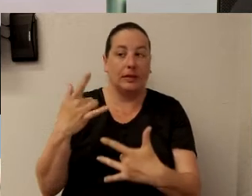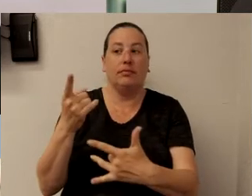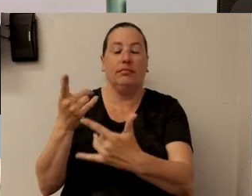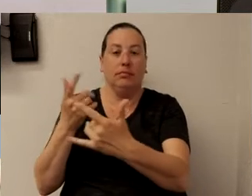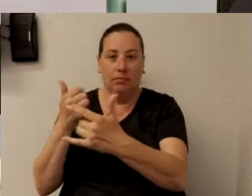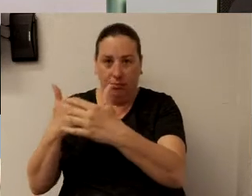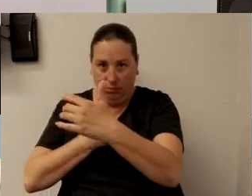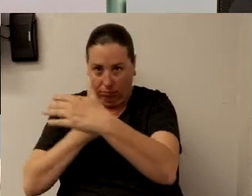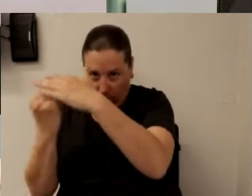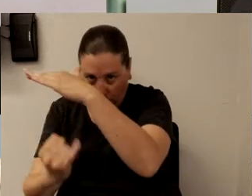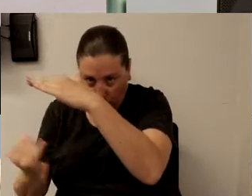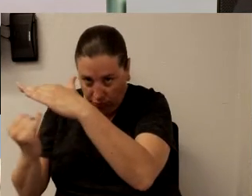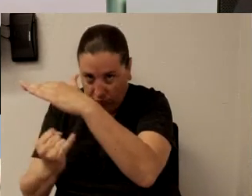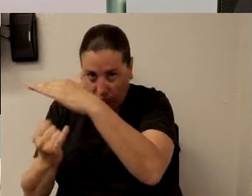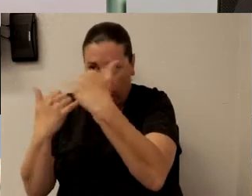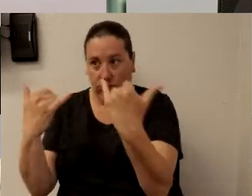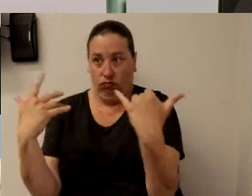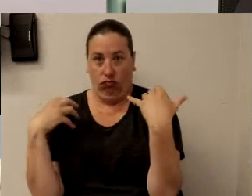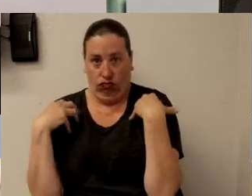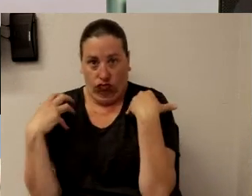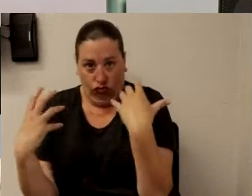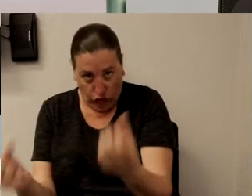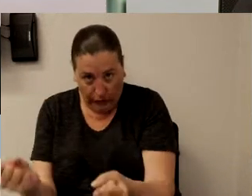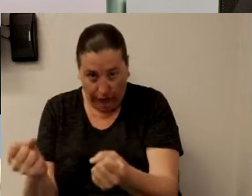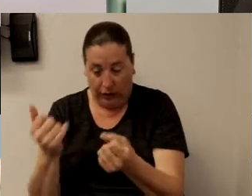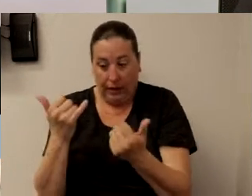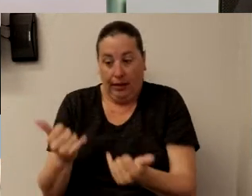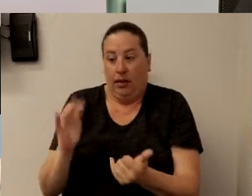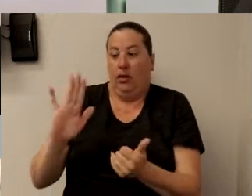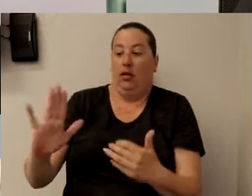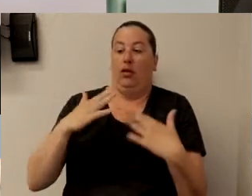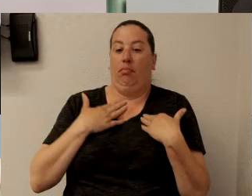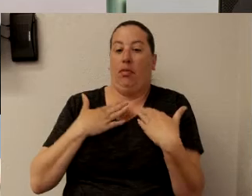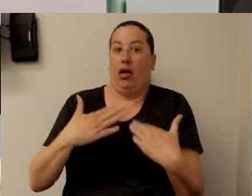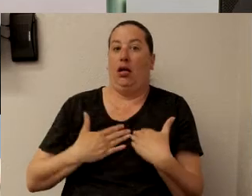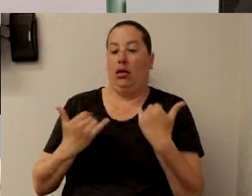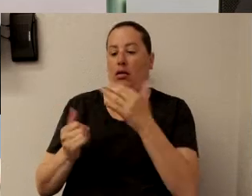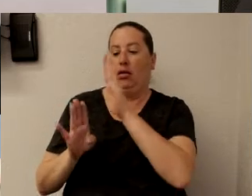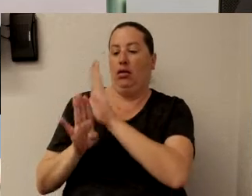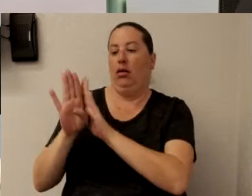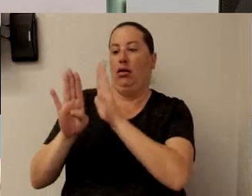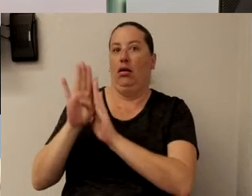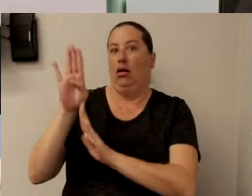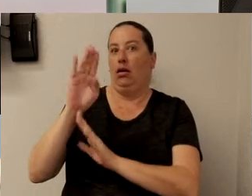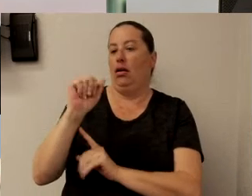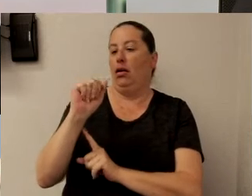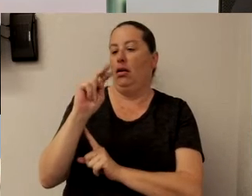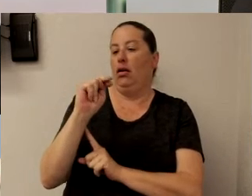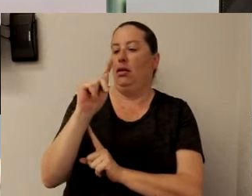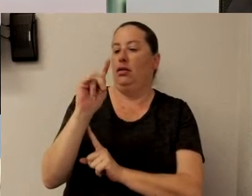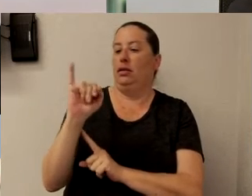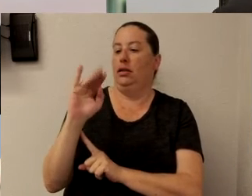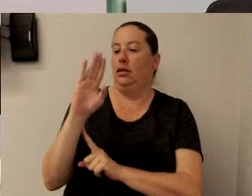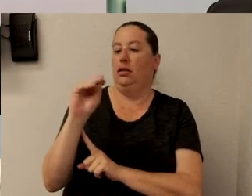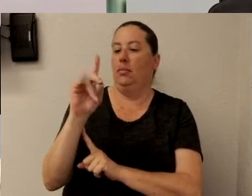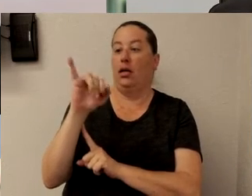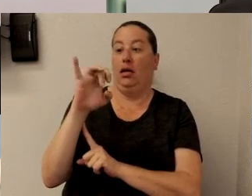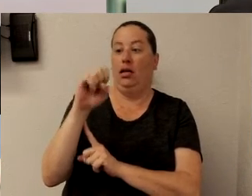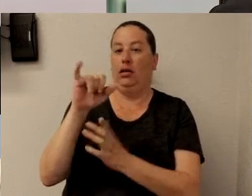recovered fully, and now their body has developed the antibodies that successfully fought the virus.